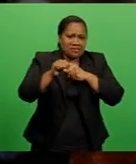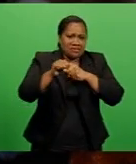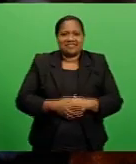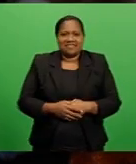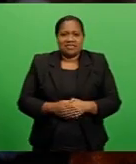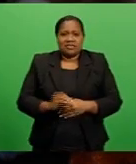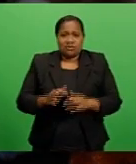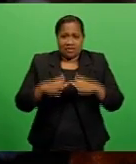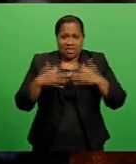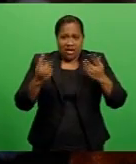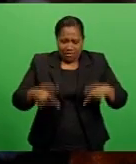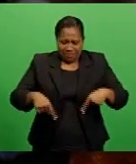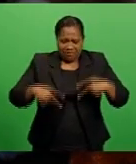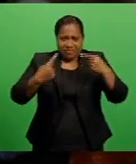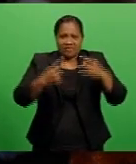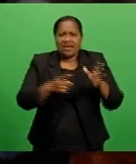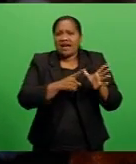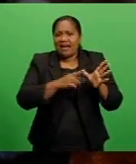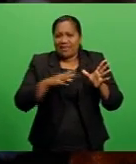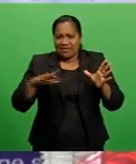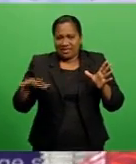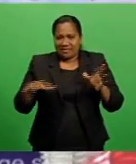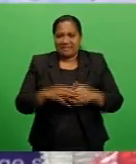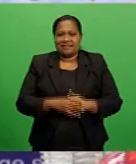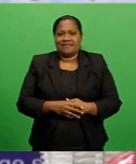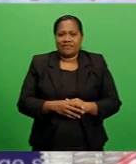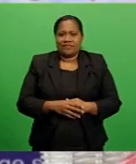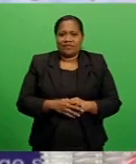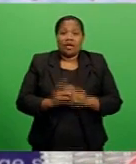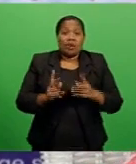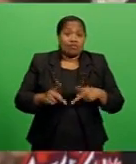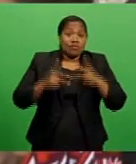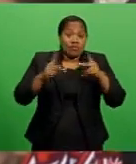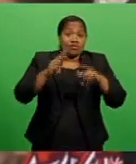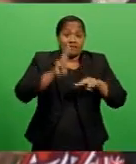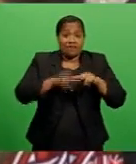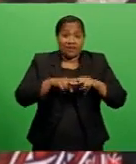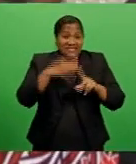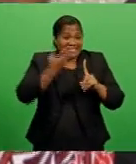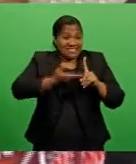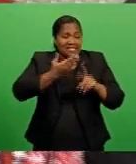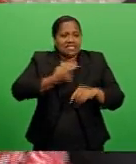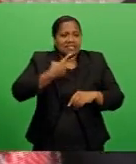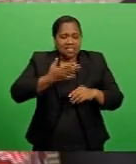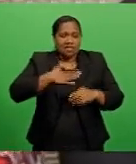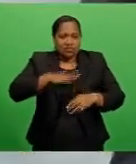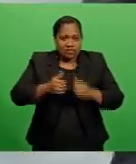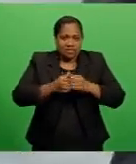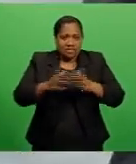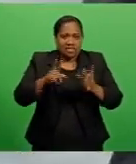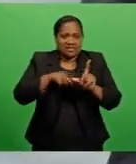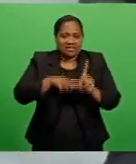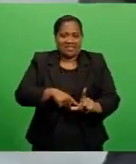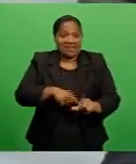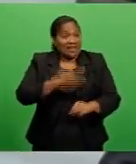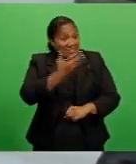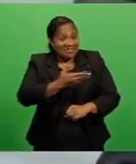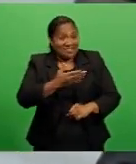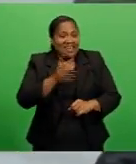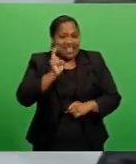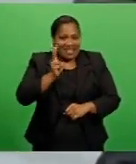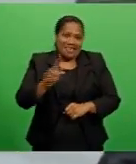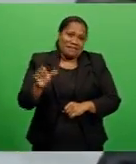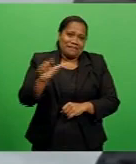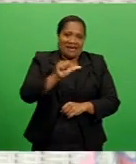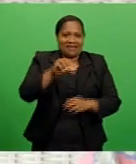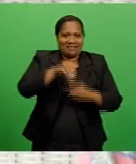title holder Alibreti Kauyada. Promoter Freddie Chanda says they want to kickstart the year with thrilling bouts. He says